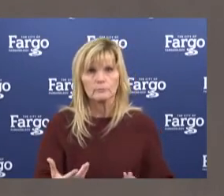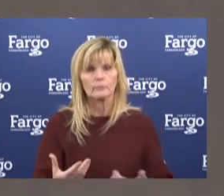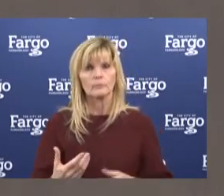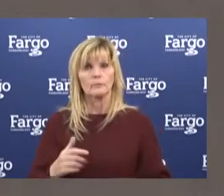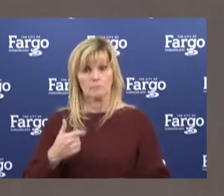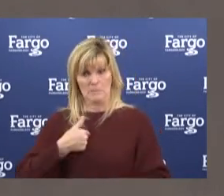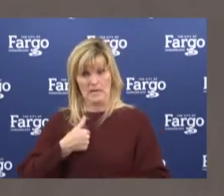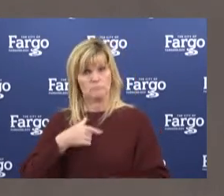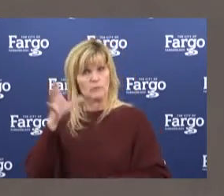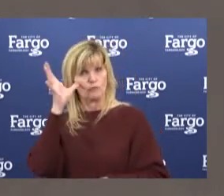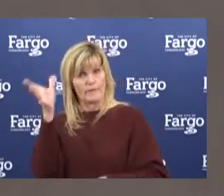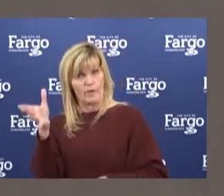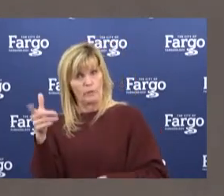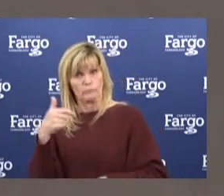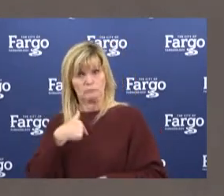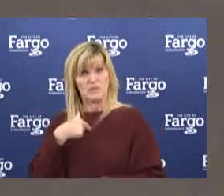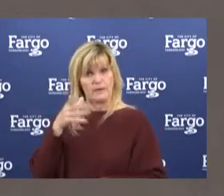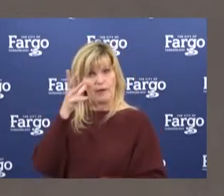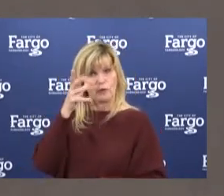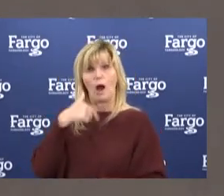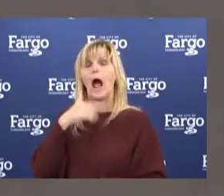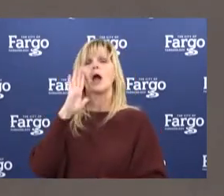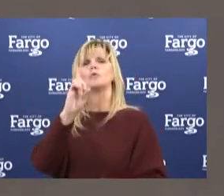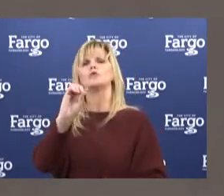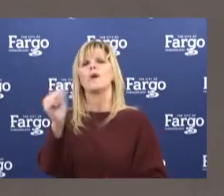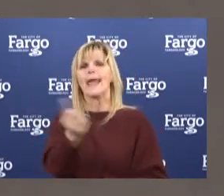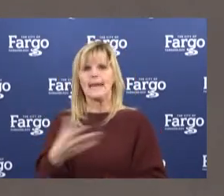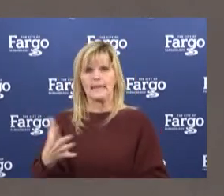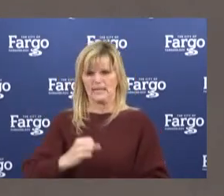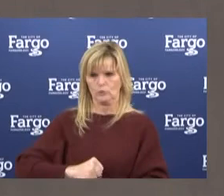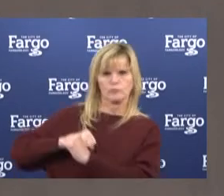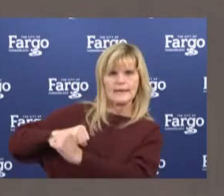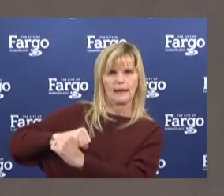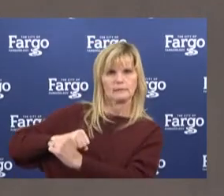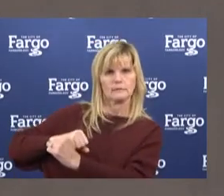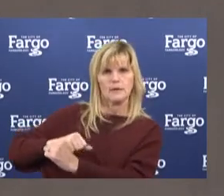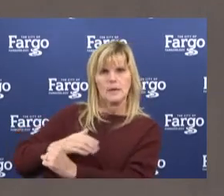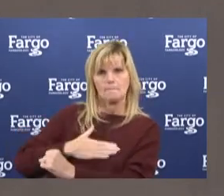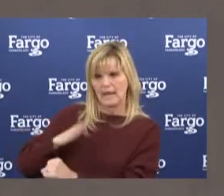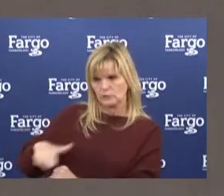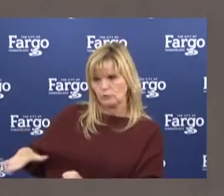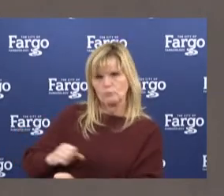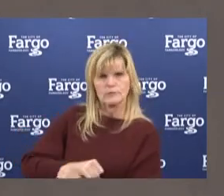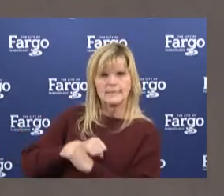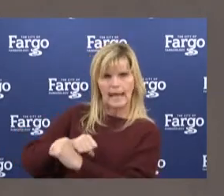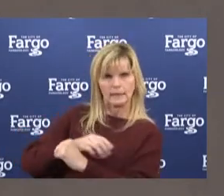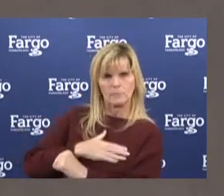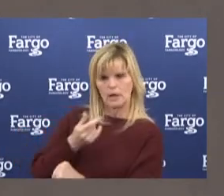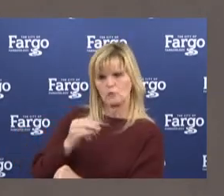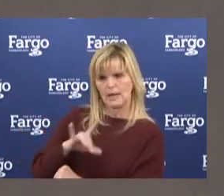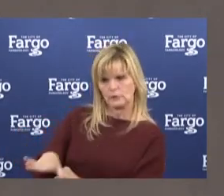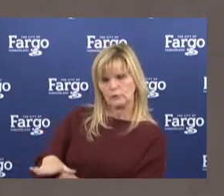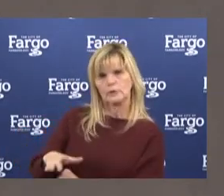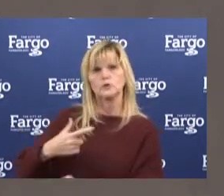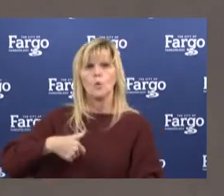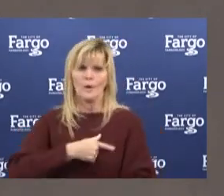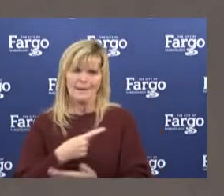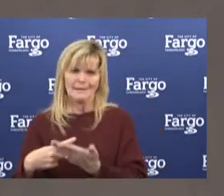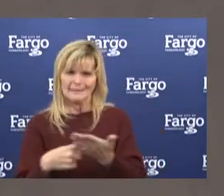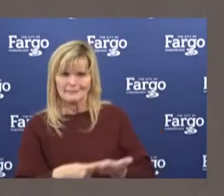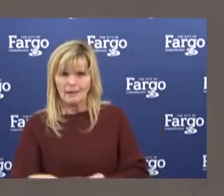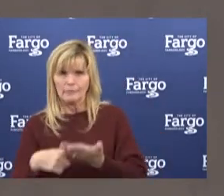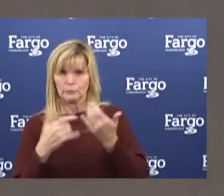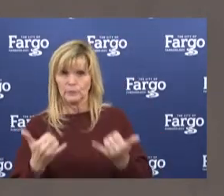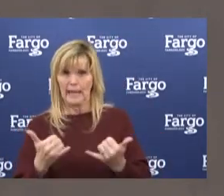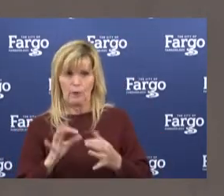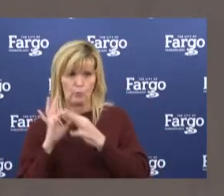As a grandfather and as a father, I'd do anything to protect them. So this discussion that we're involved in with regard to